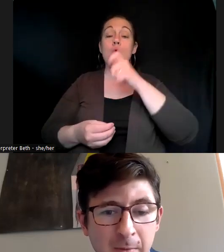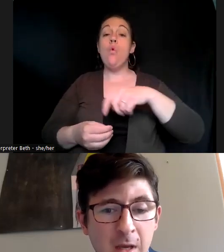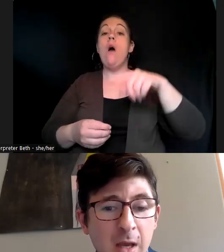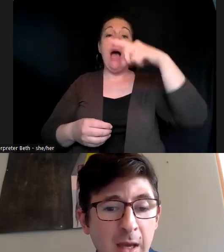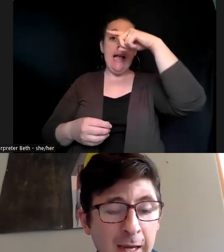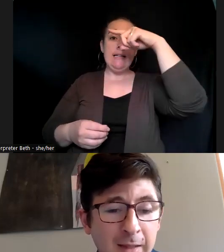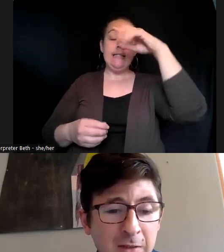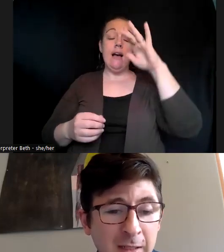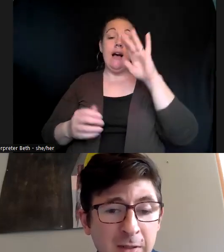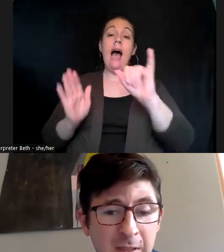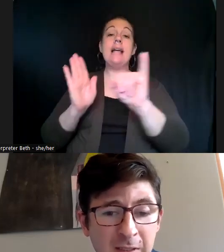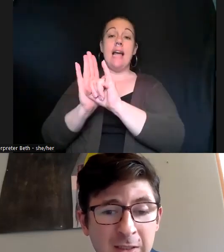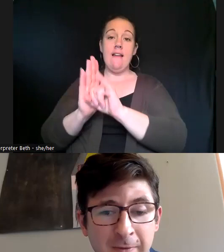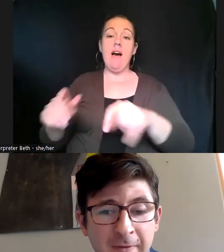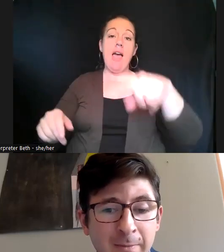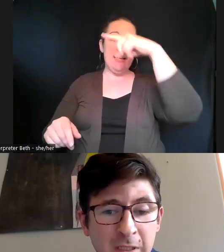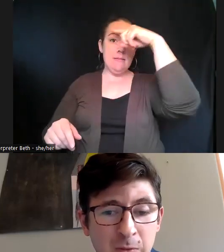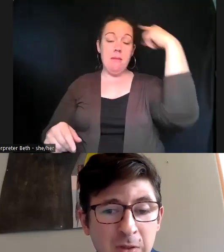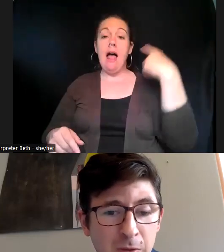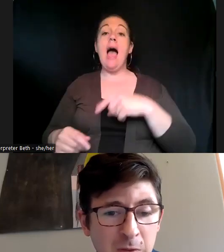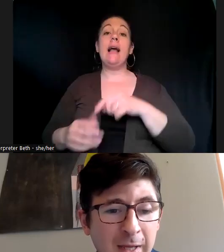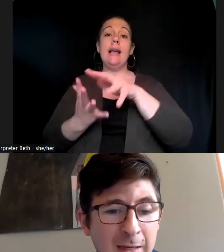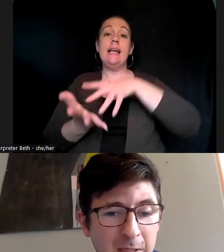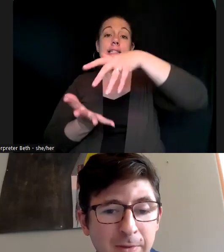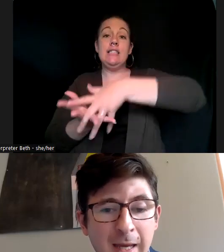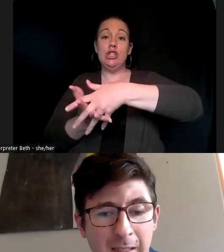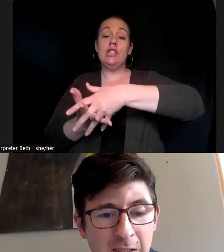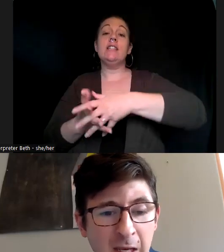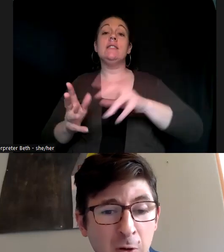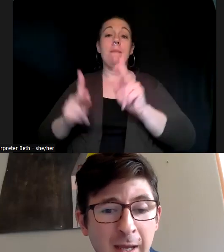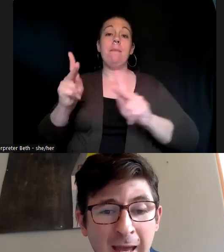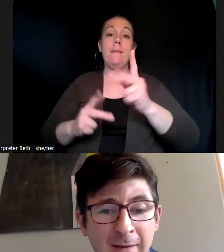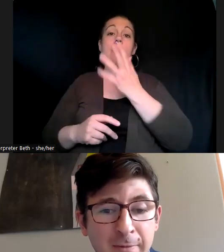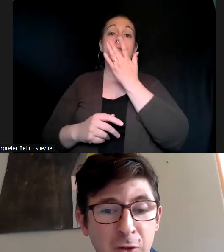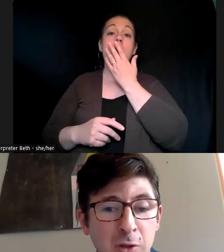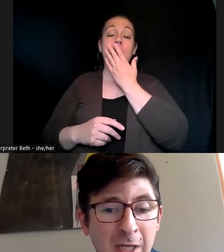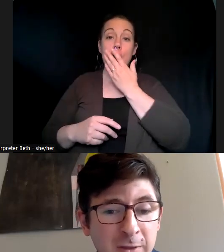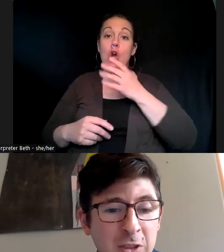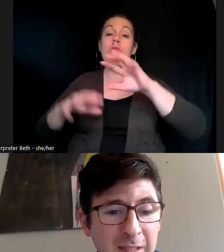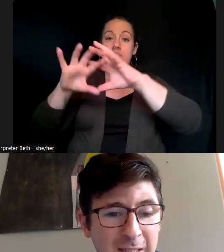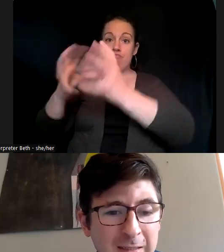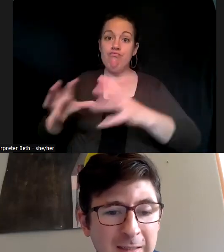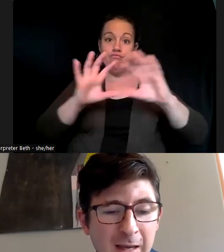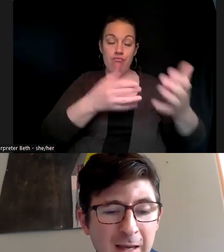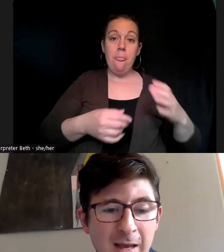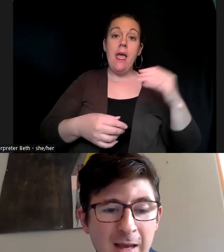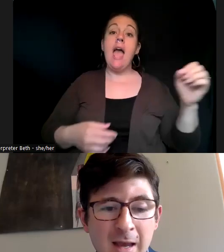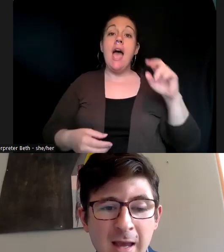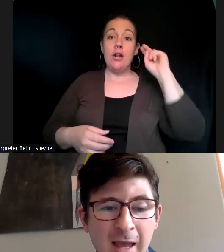of color. And they also had a listening session for families with students with IEP plans or that have neurodivergent